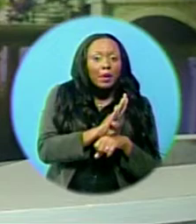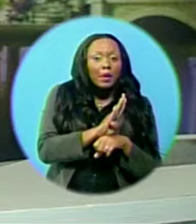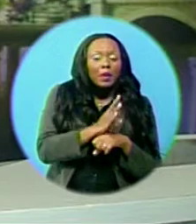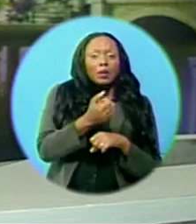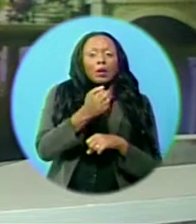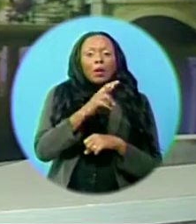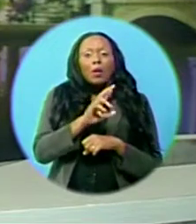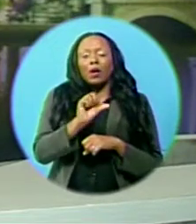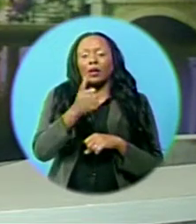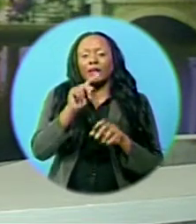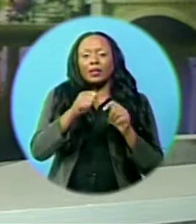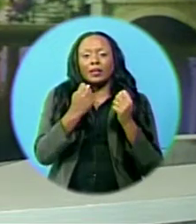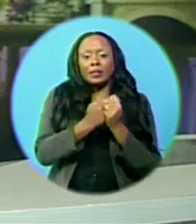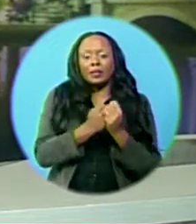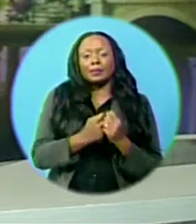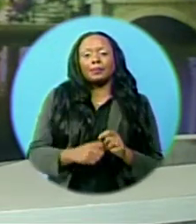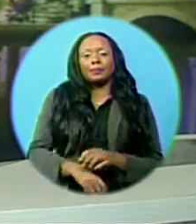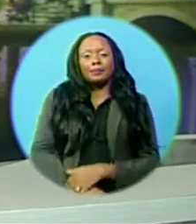they will face.